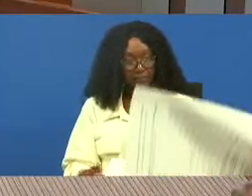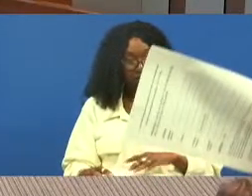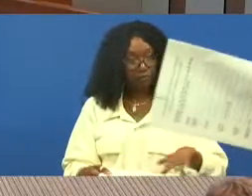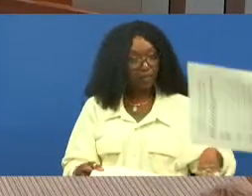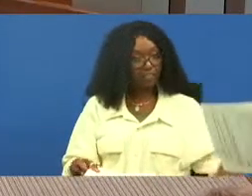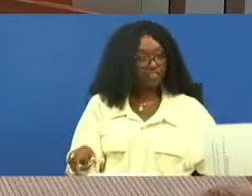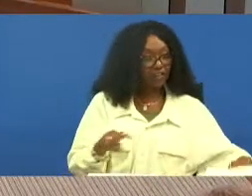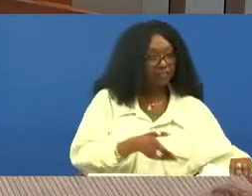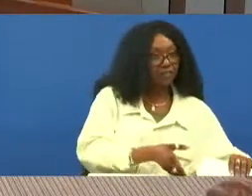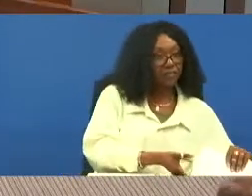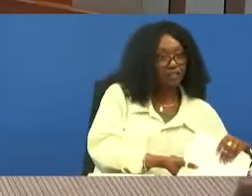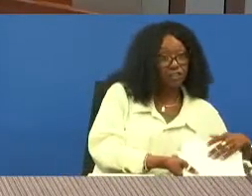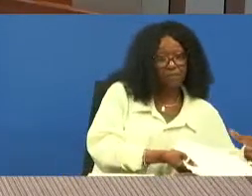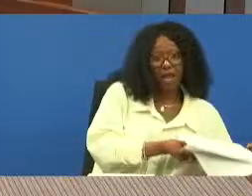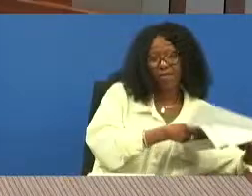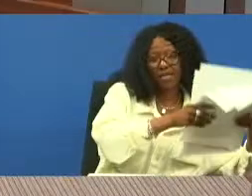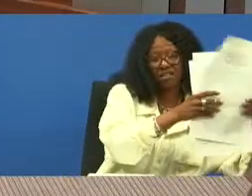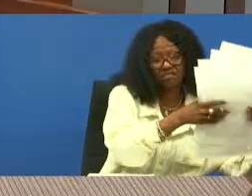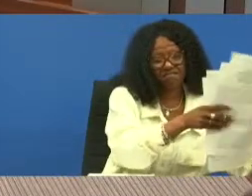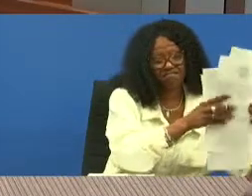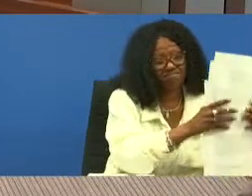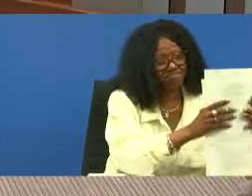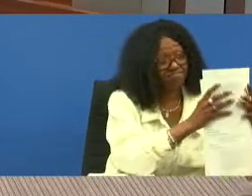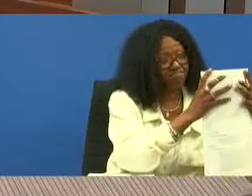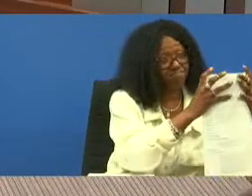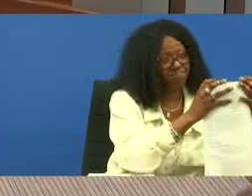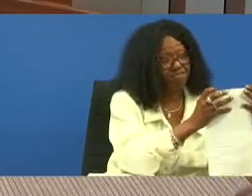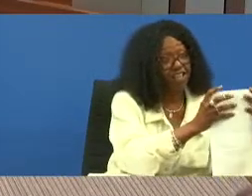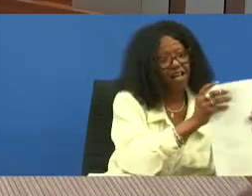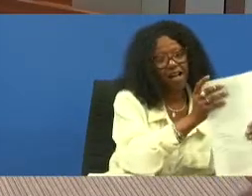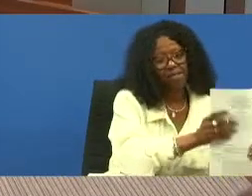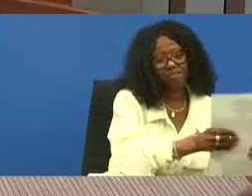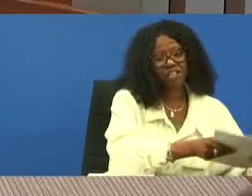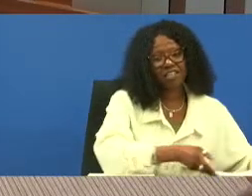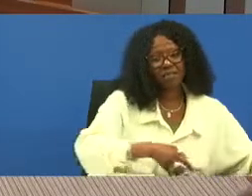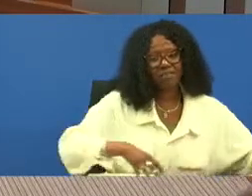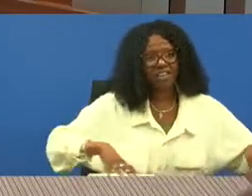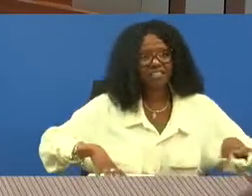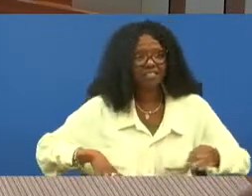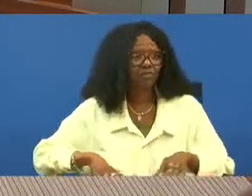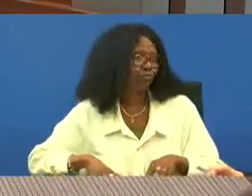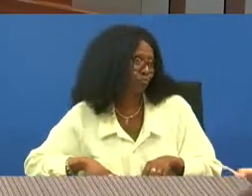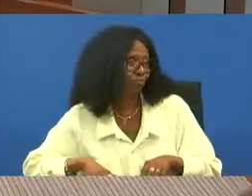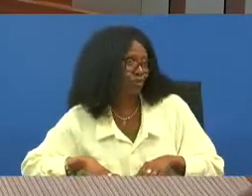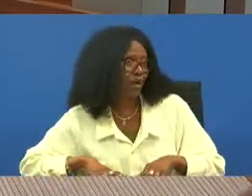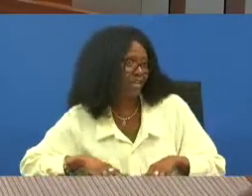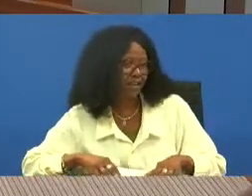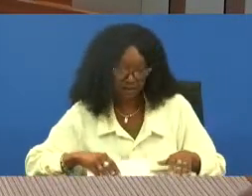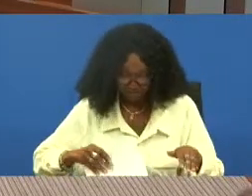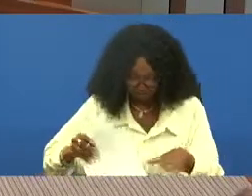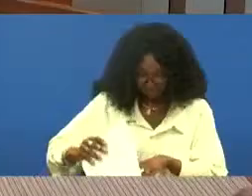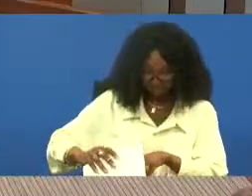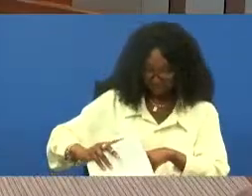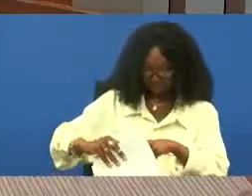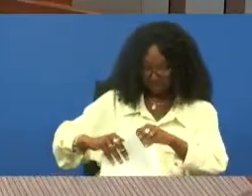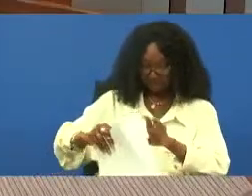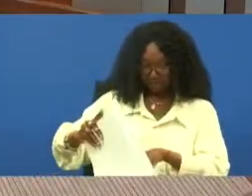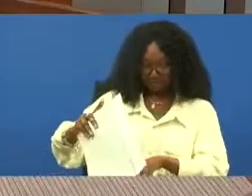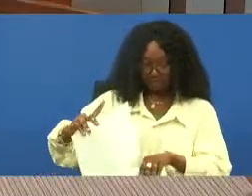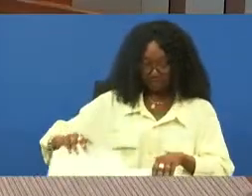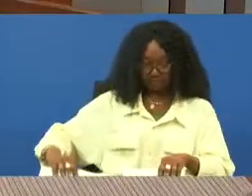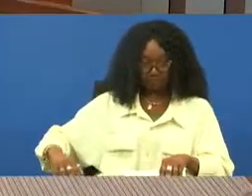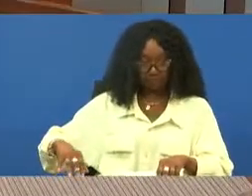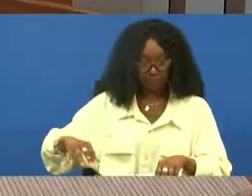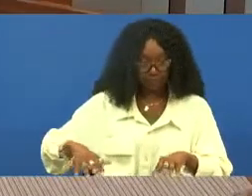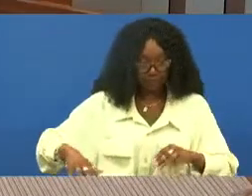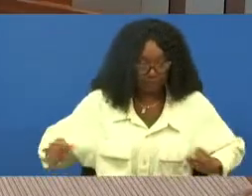Okay. Right now I have to proceed items 38, 39, 40,